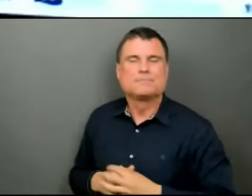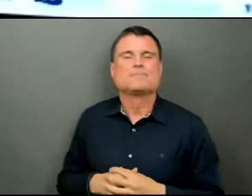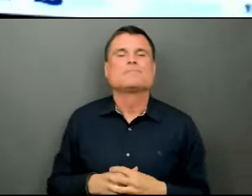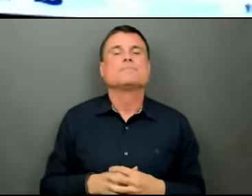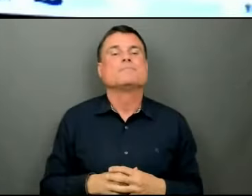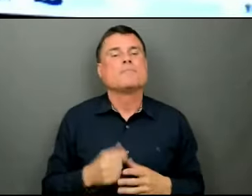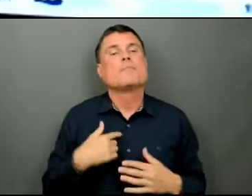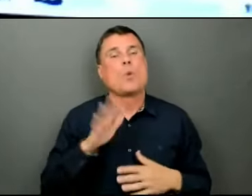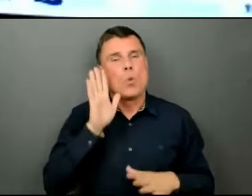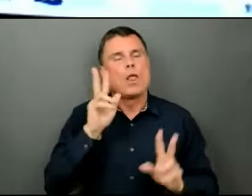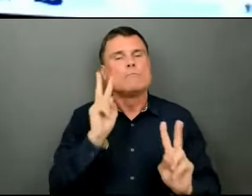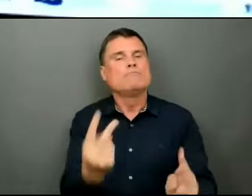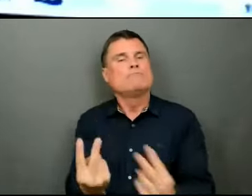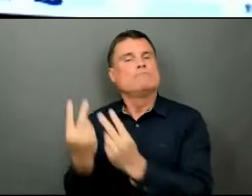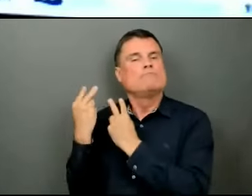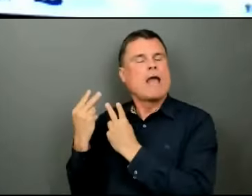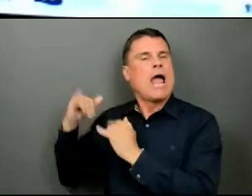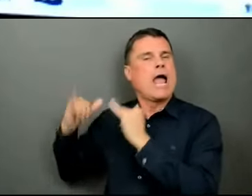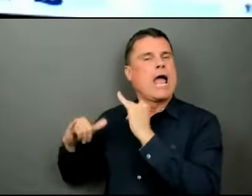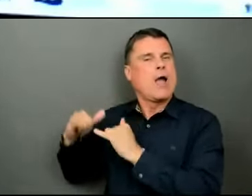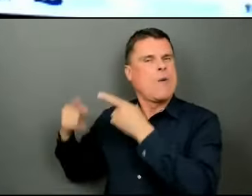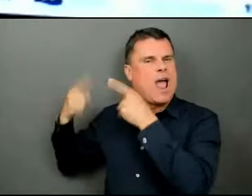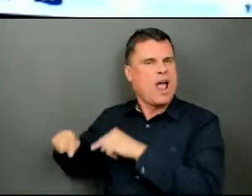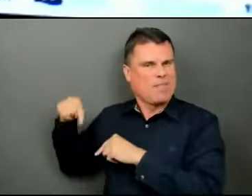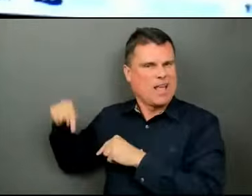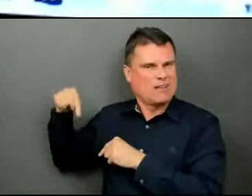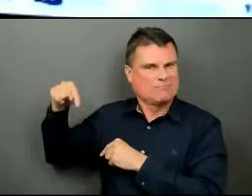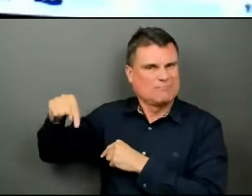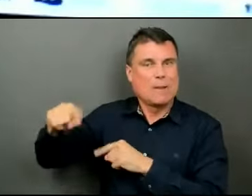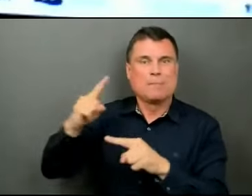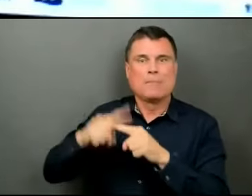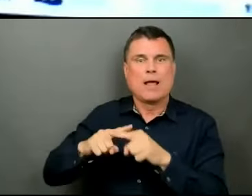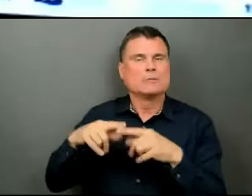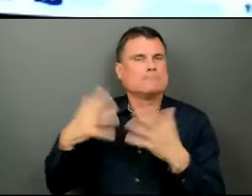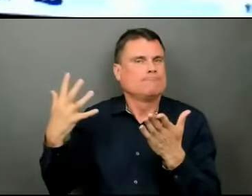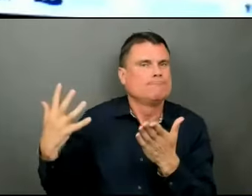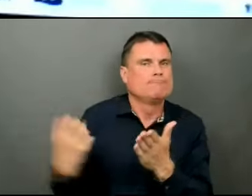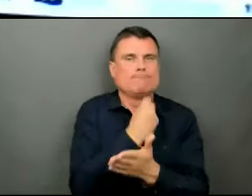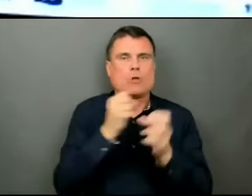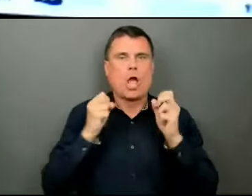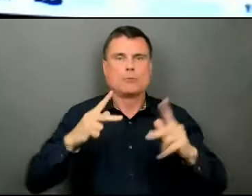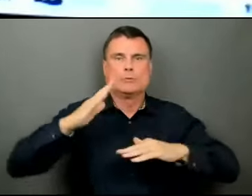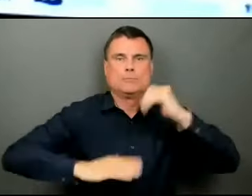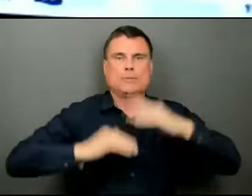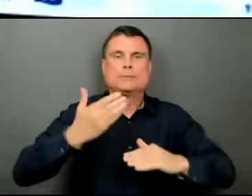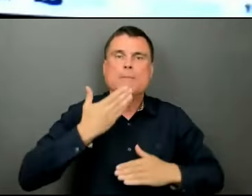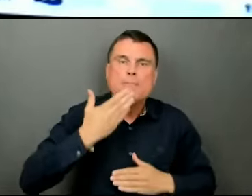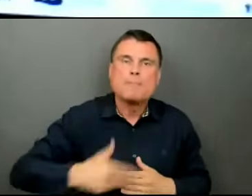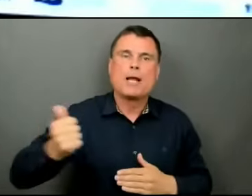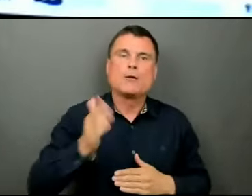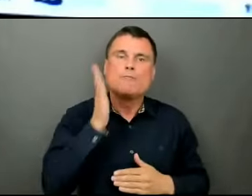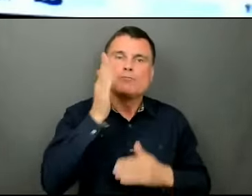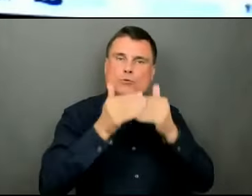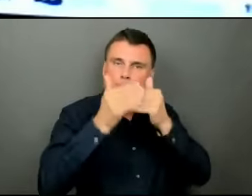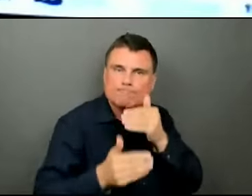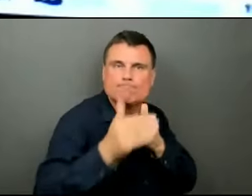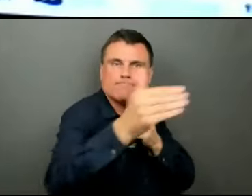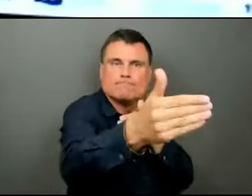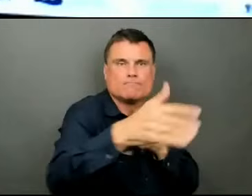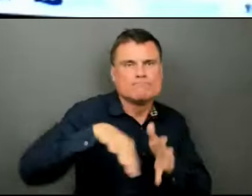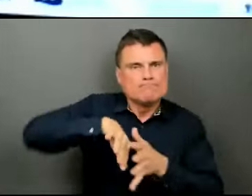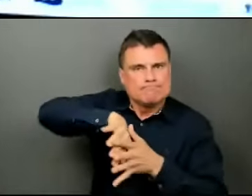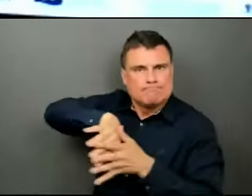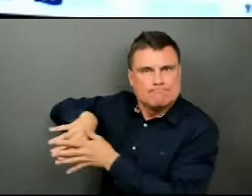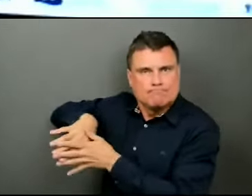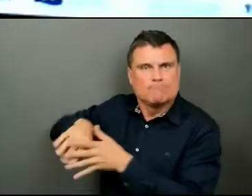learned and we have a huge opportunity to build back better. During the pandemic, my focus has been on how do you get things built? How do you get